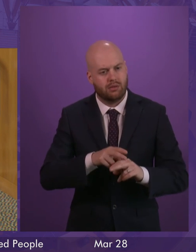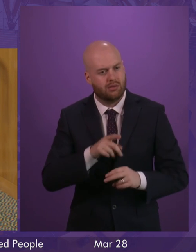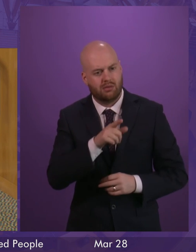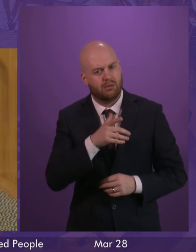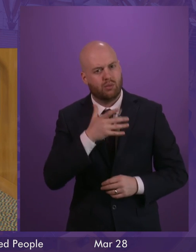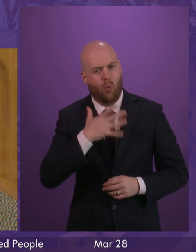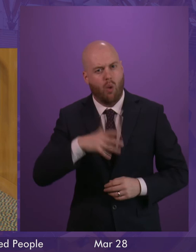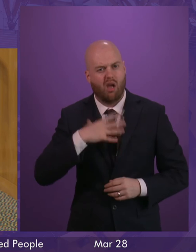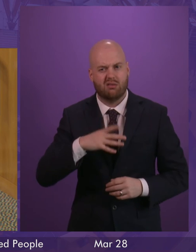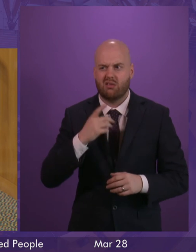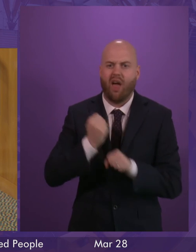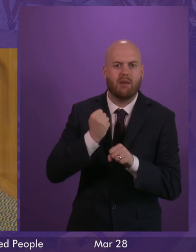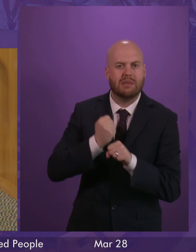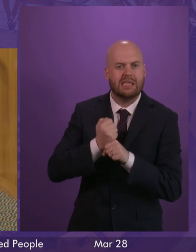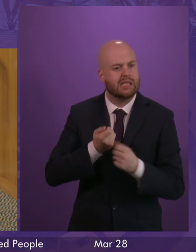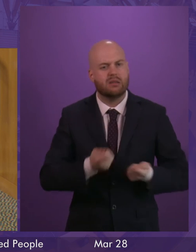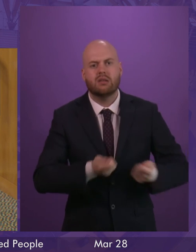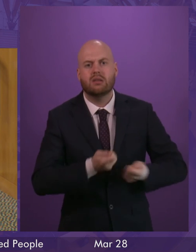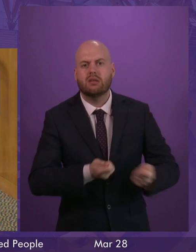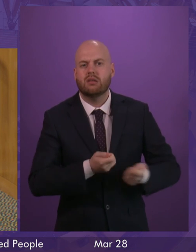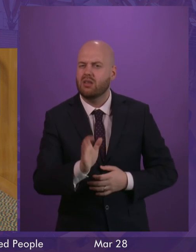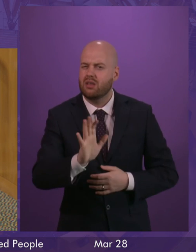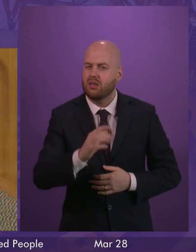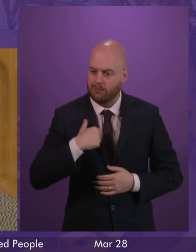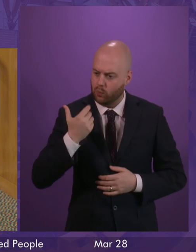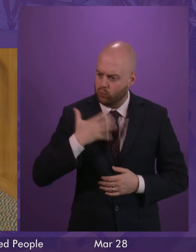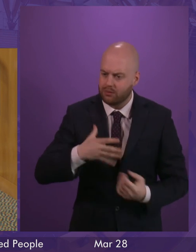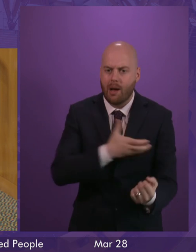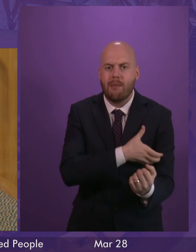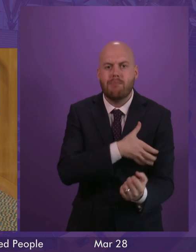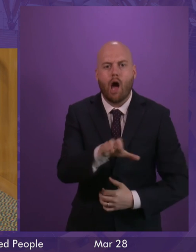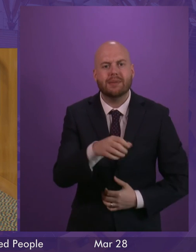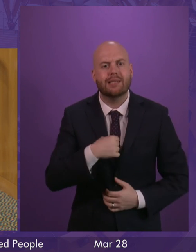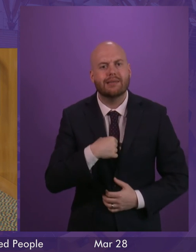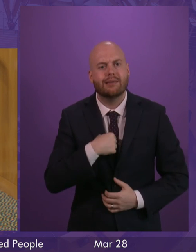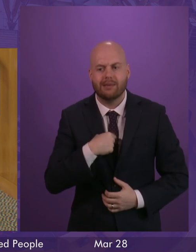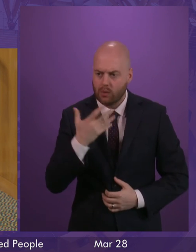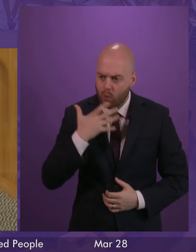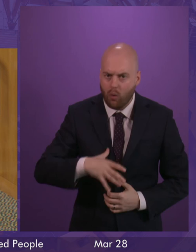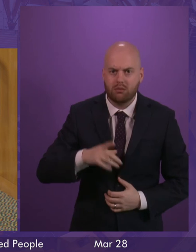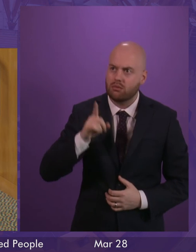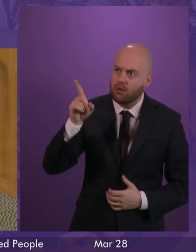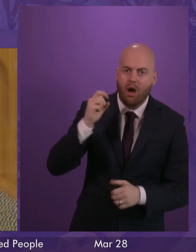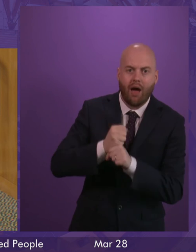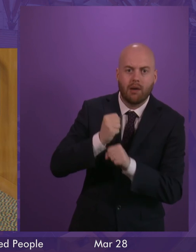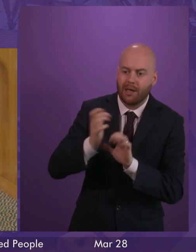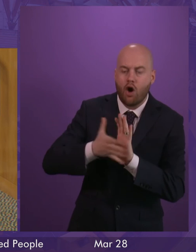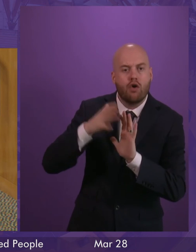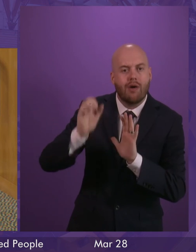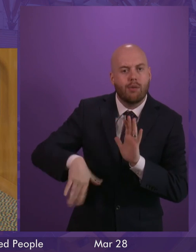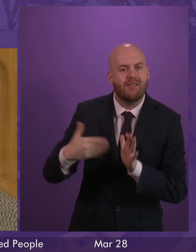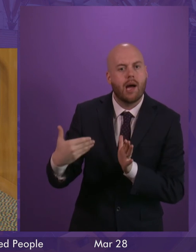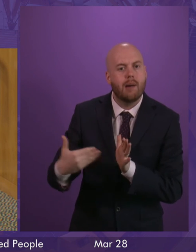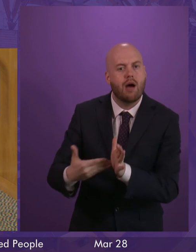They want to be empowered to work, play and engage with society on an equal playing field. They want us to remove the barriers that allow